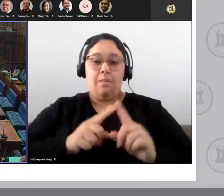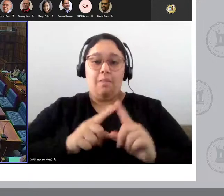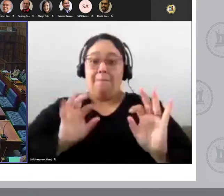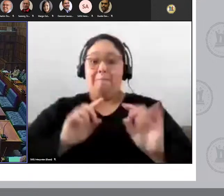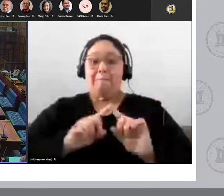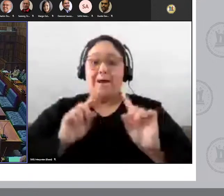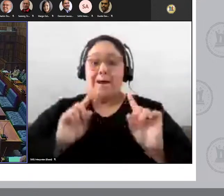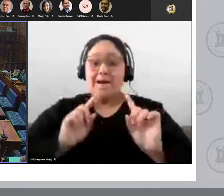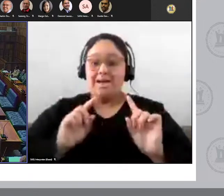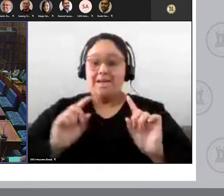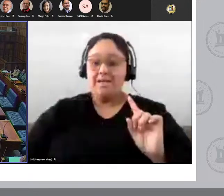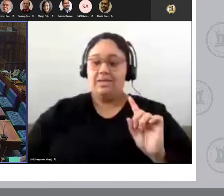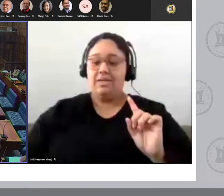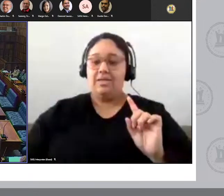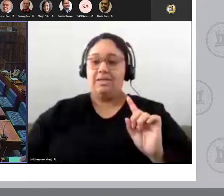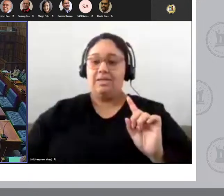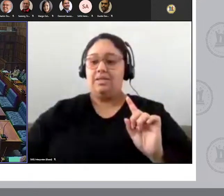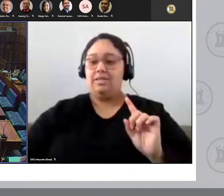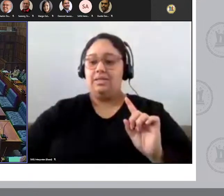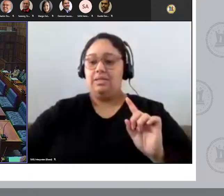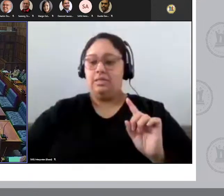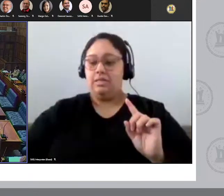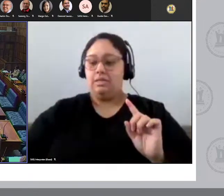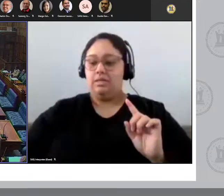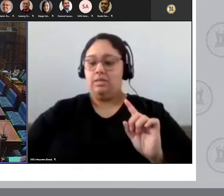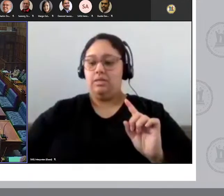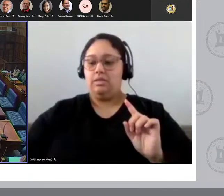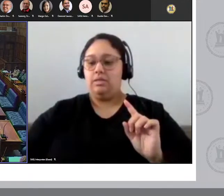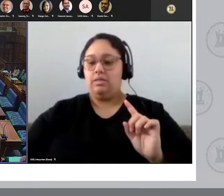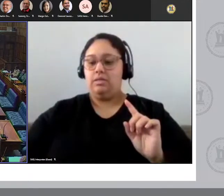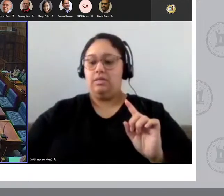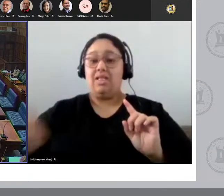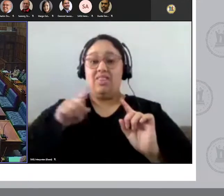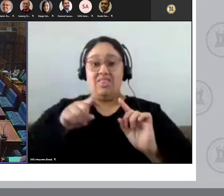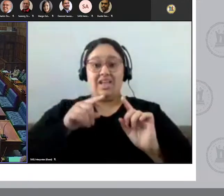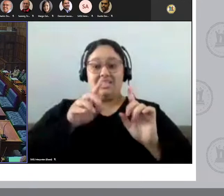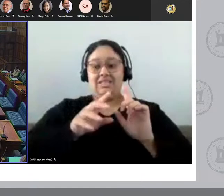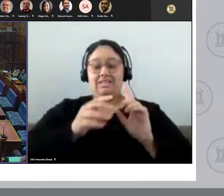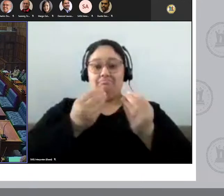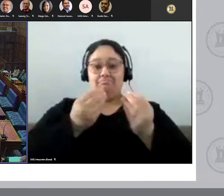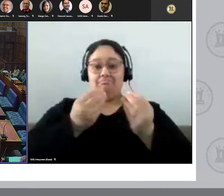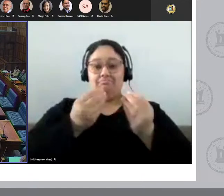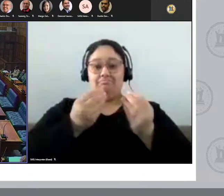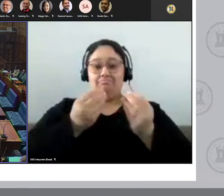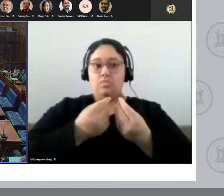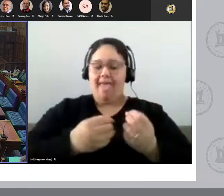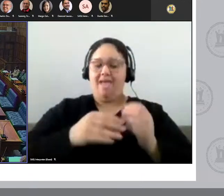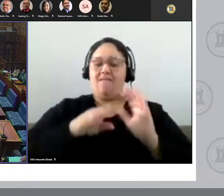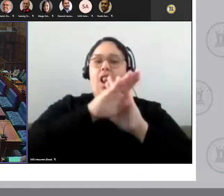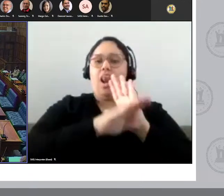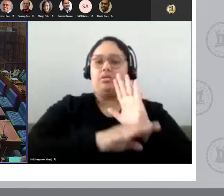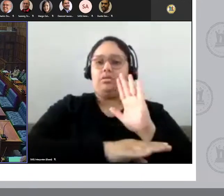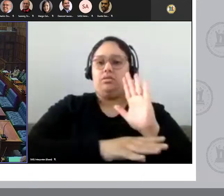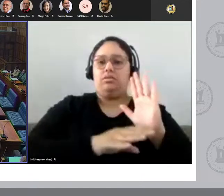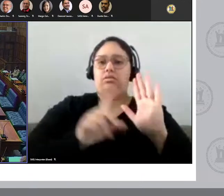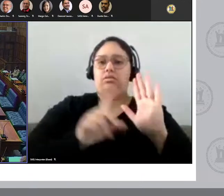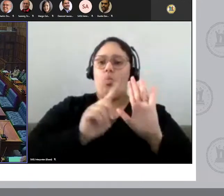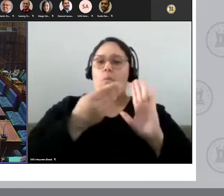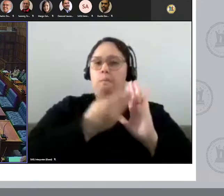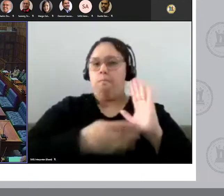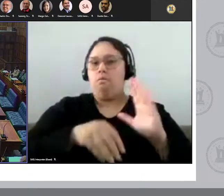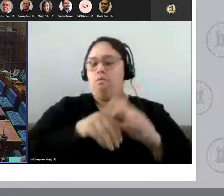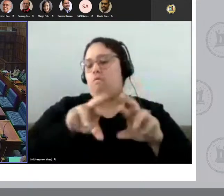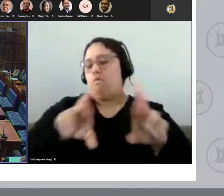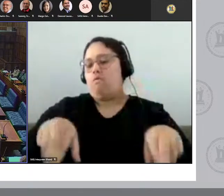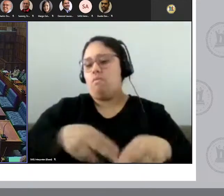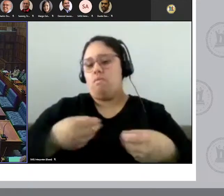specific item, I will just have to come back because there is an inventory list, and then provide that to